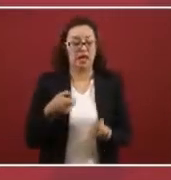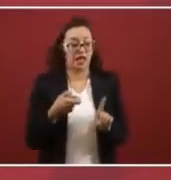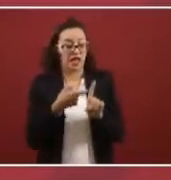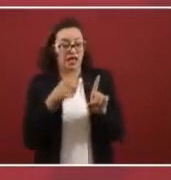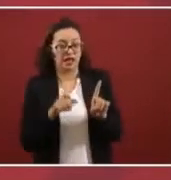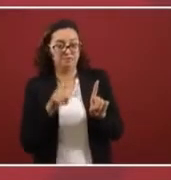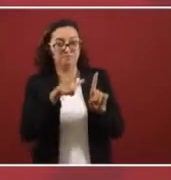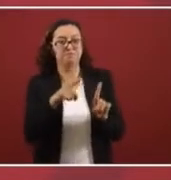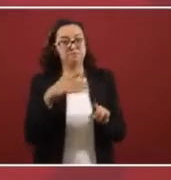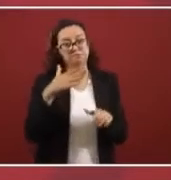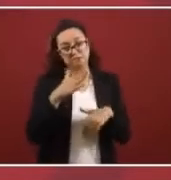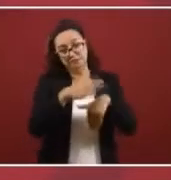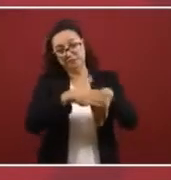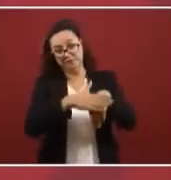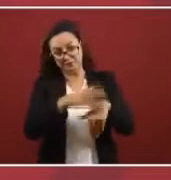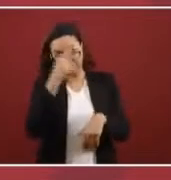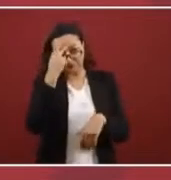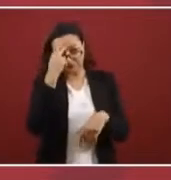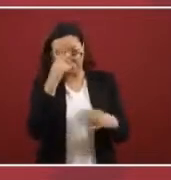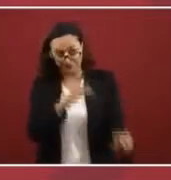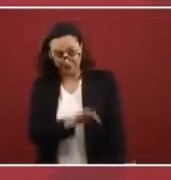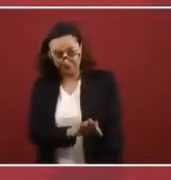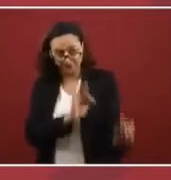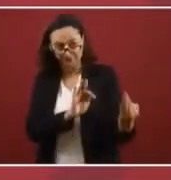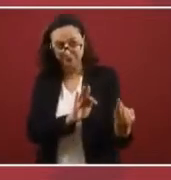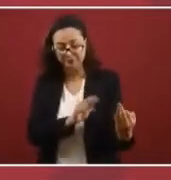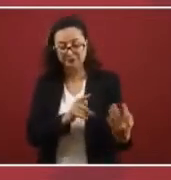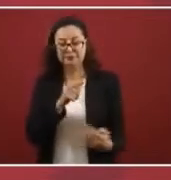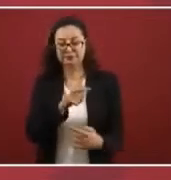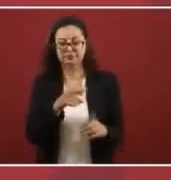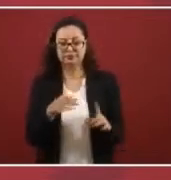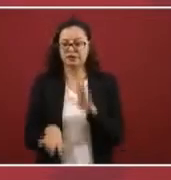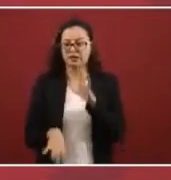Díaz, he used a biblical phrase